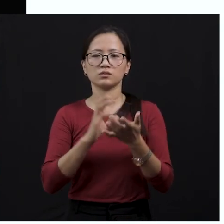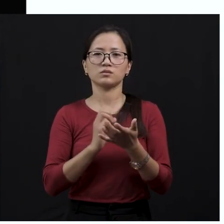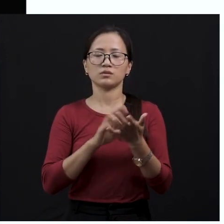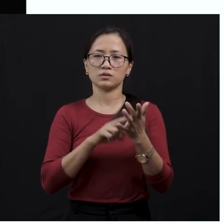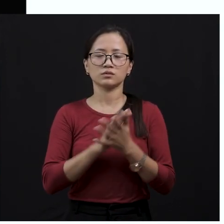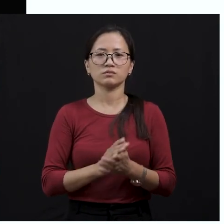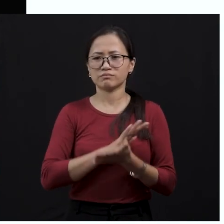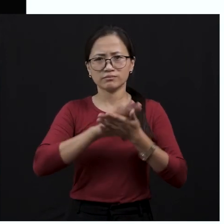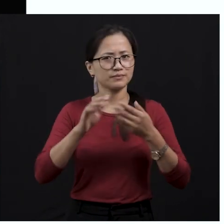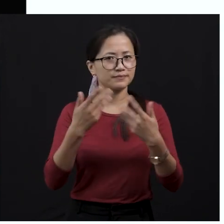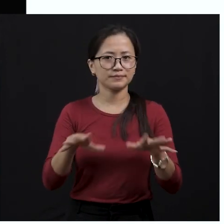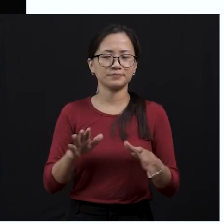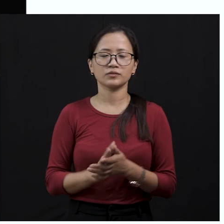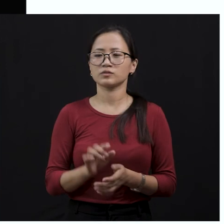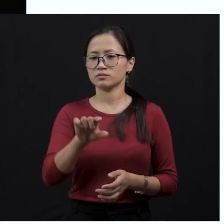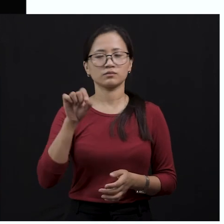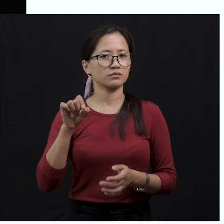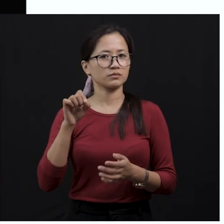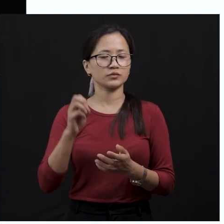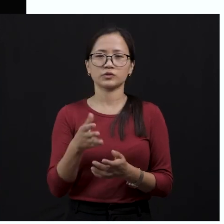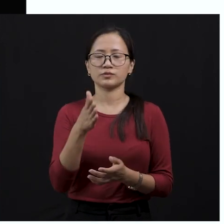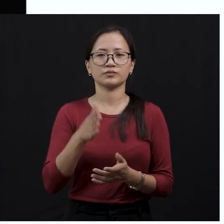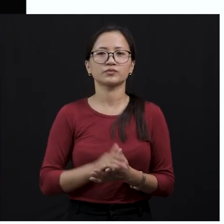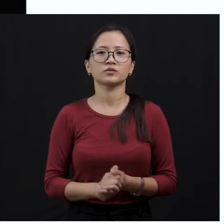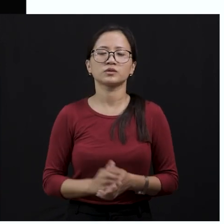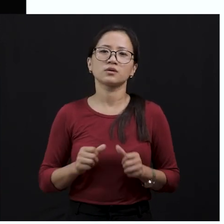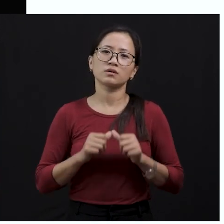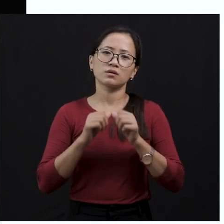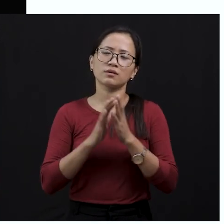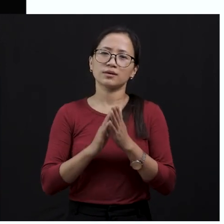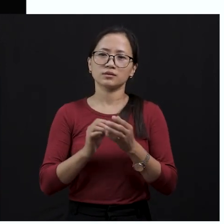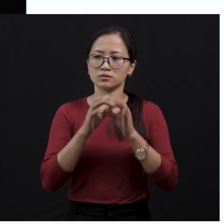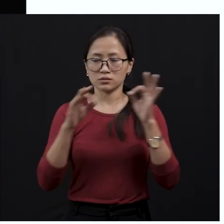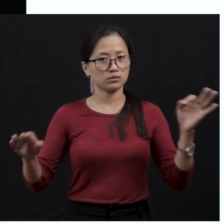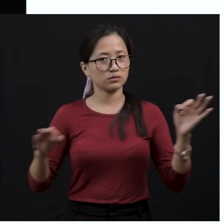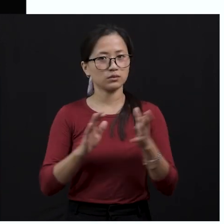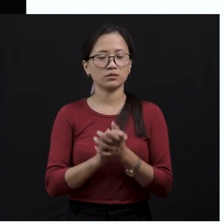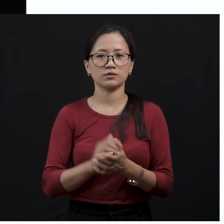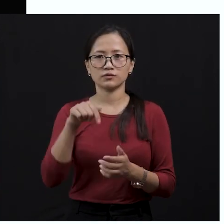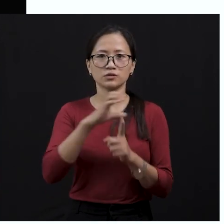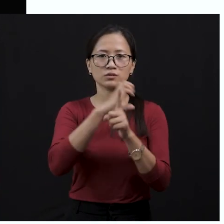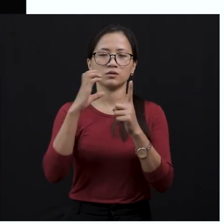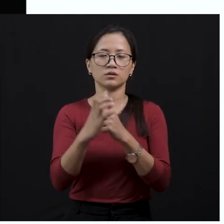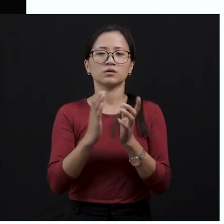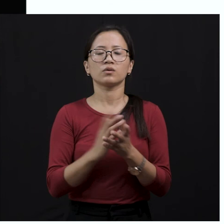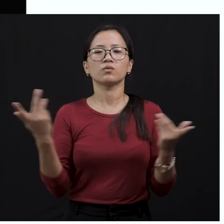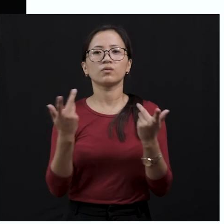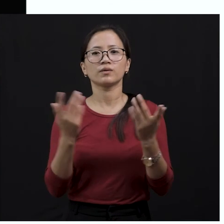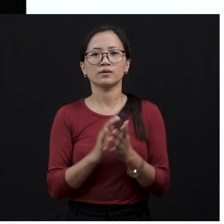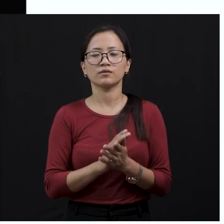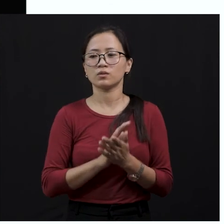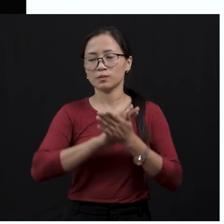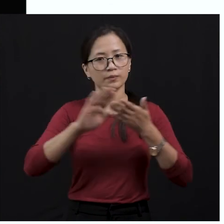clear. Until now, we haven't found anything that could give us the exact story of this culture, why